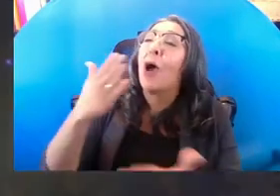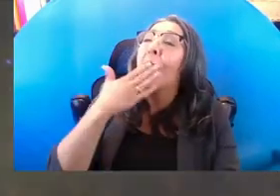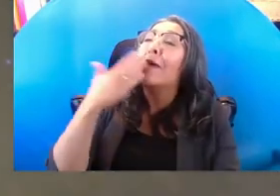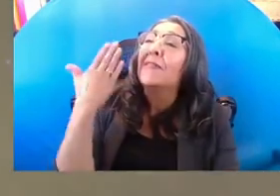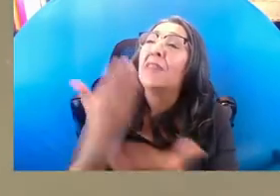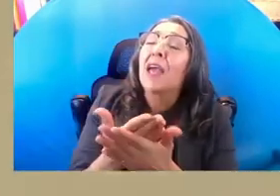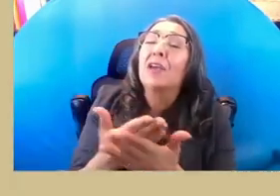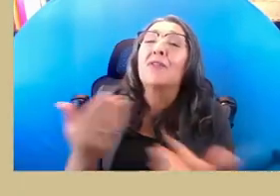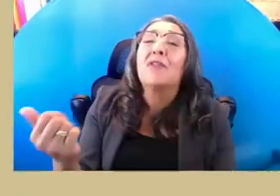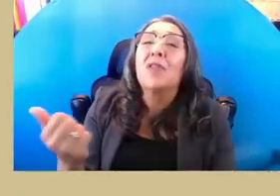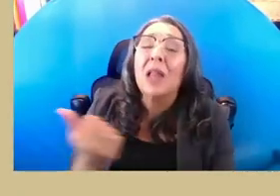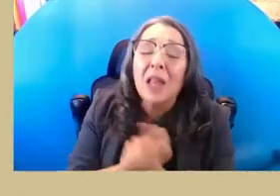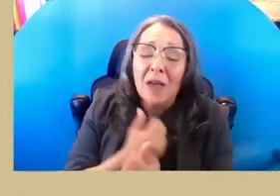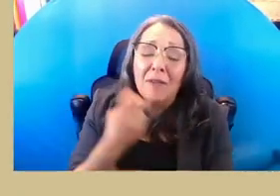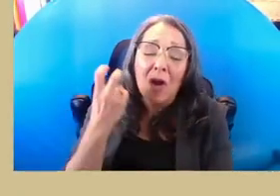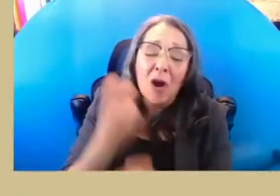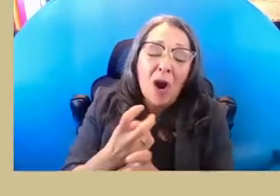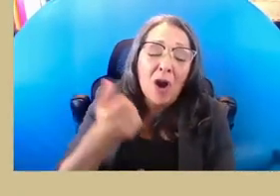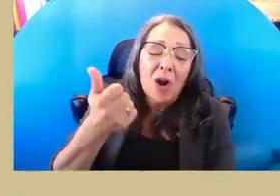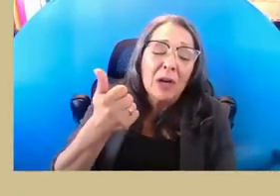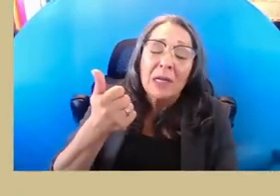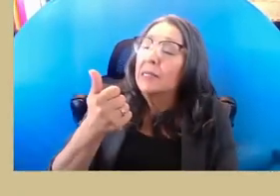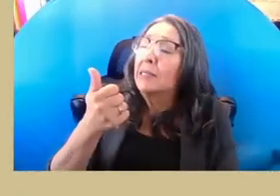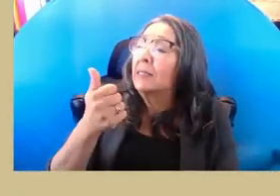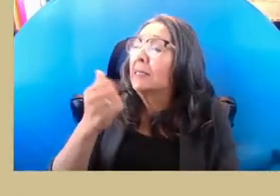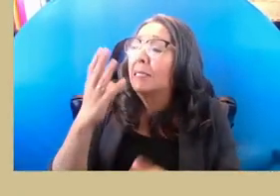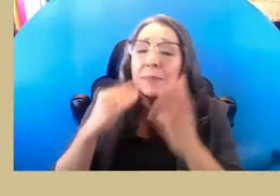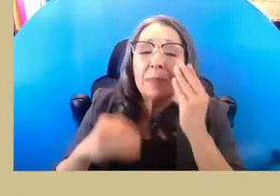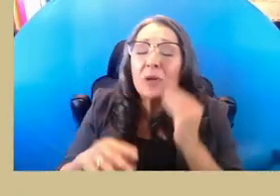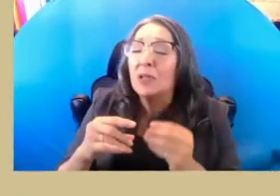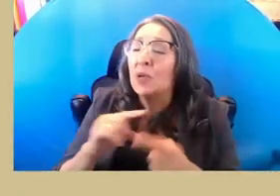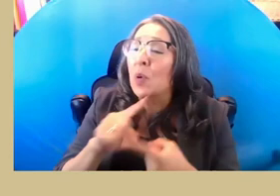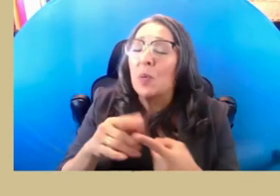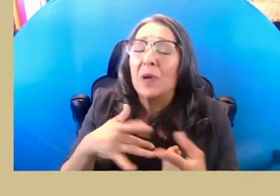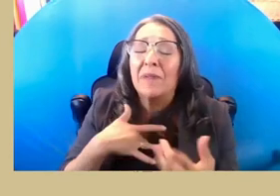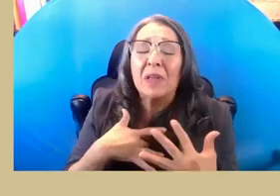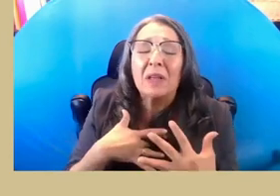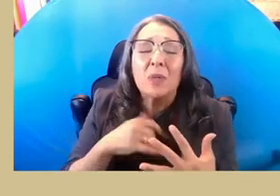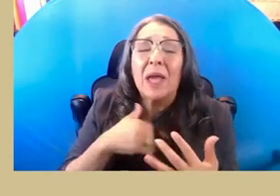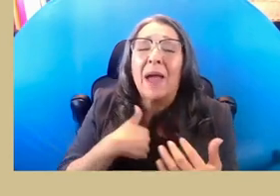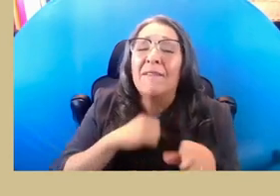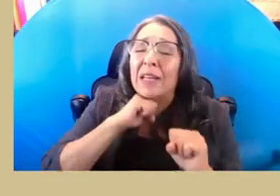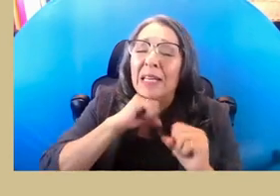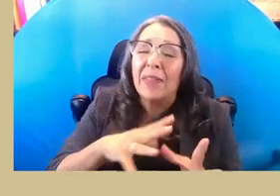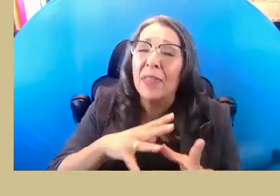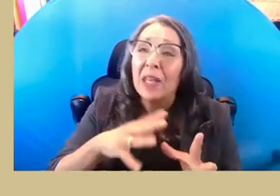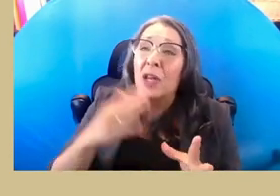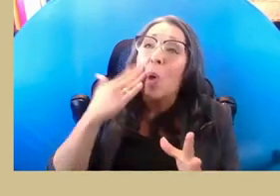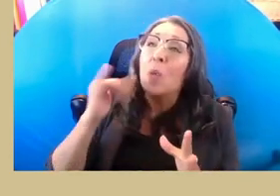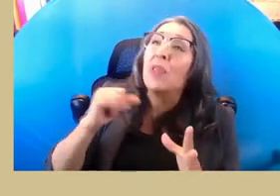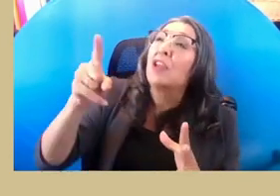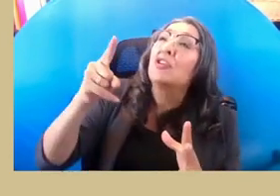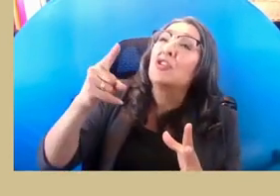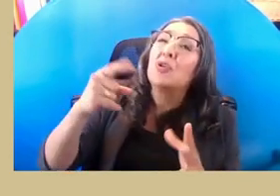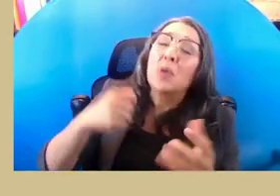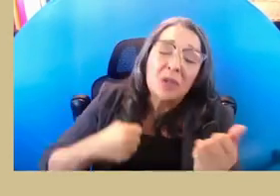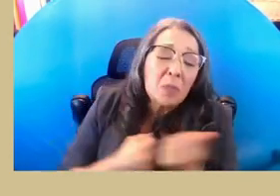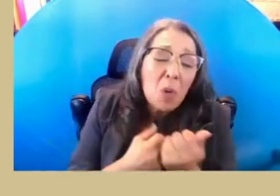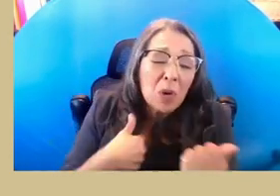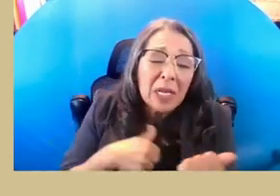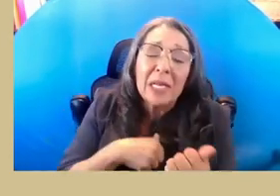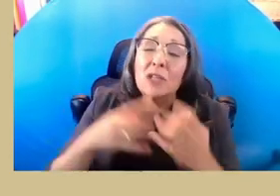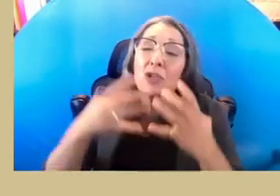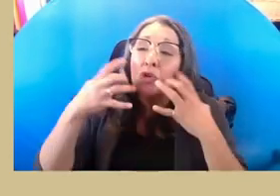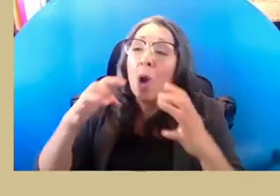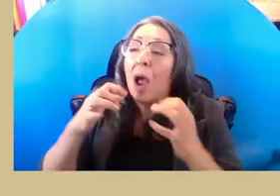our hardest moments, God, when we are broken and we feel like we're at nothing, that You are holding us. God, that You are crying with us. God, I thank You